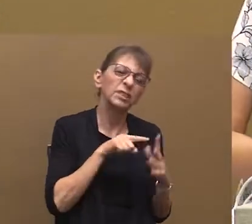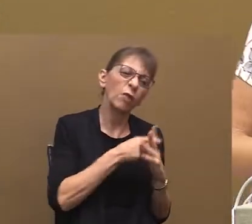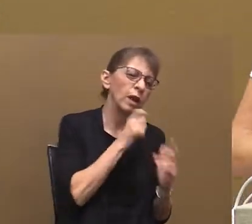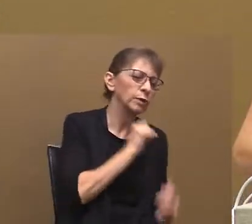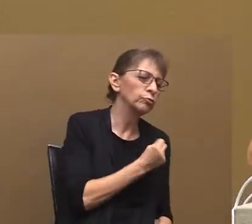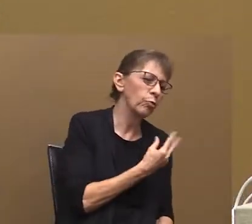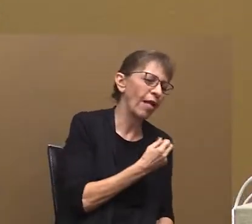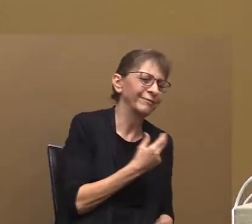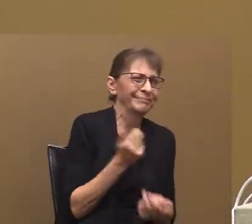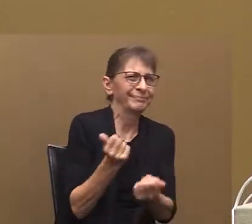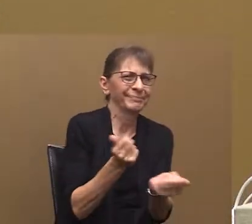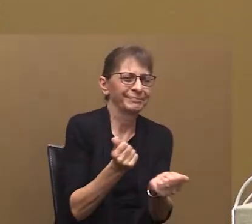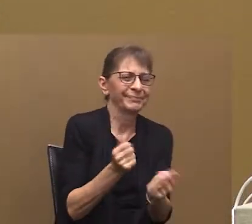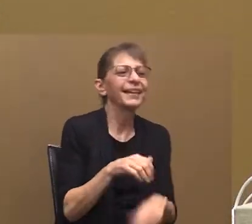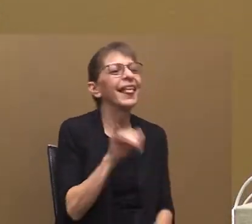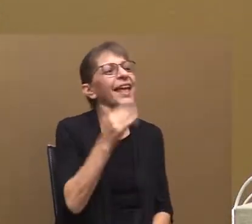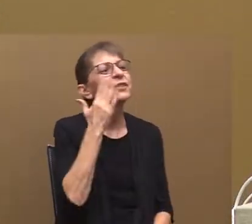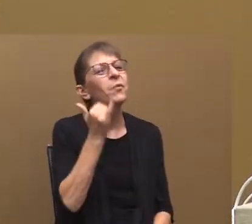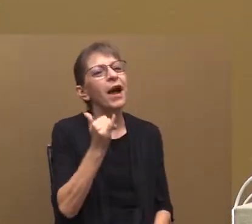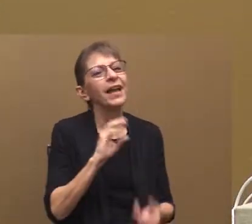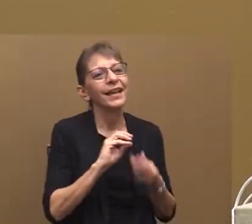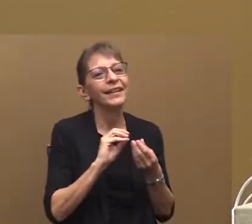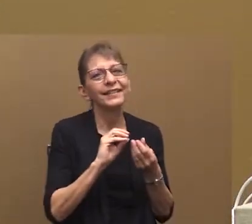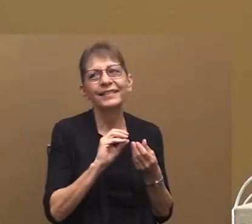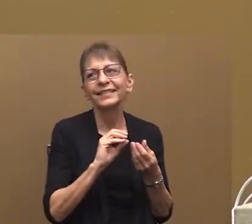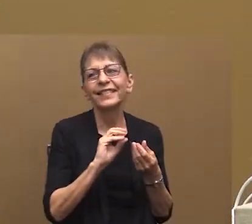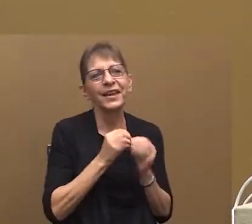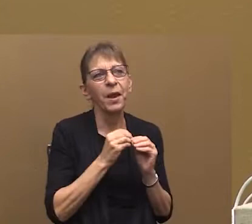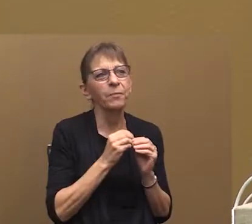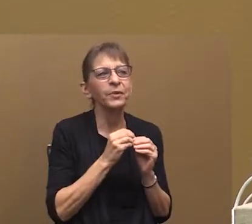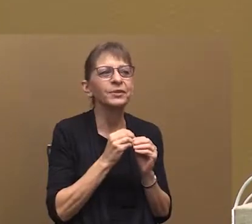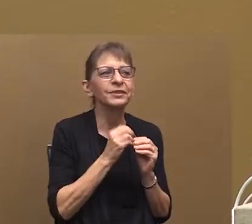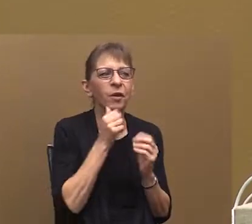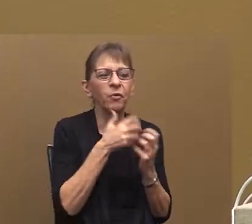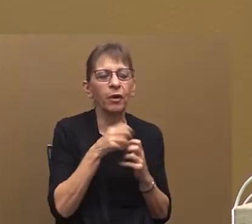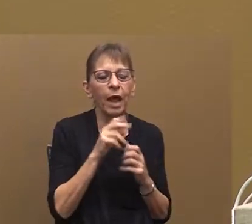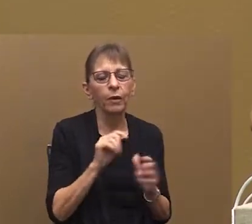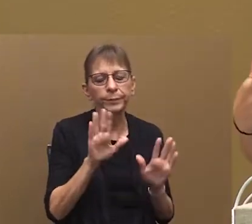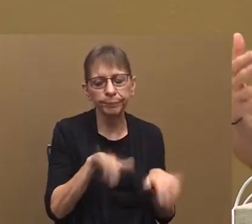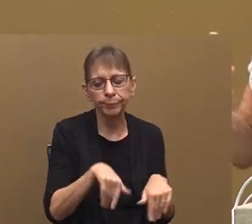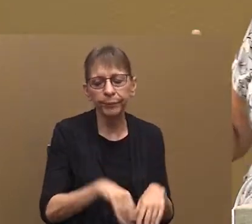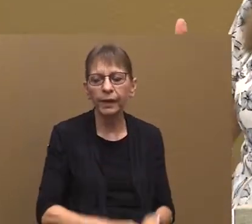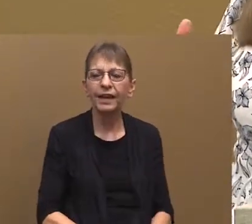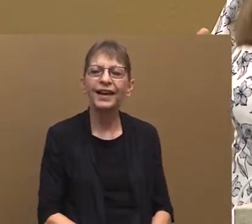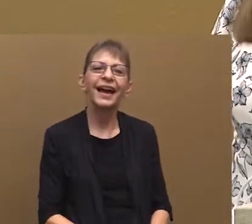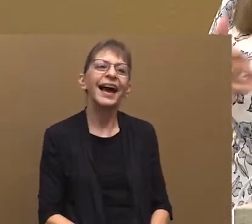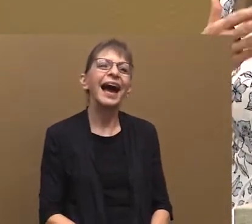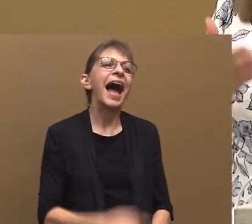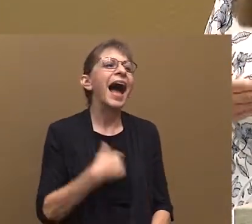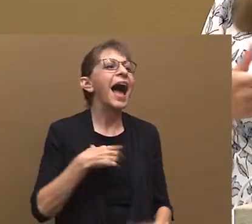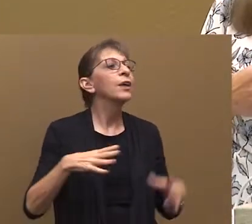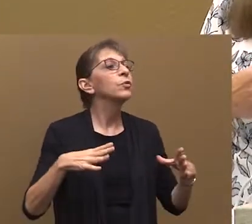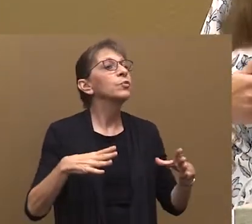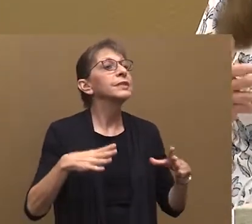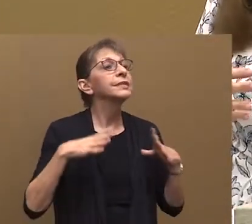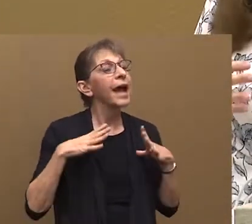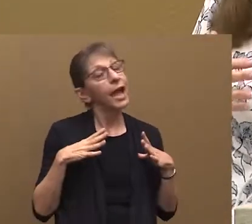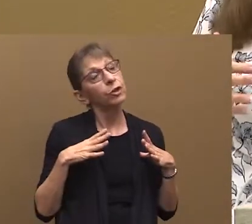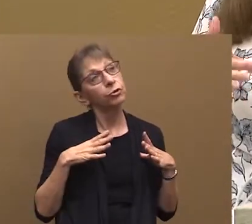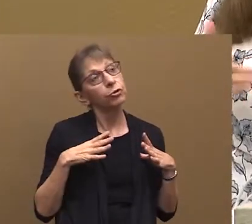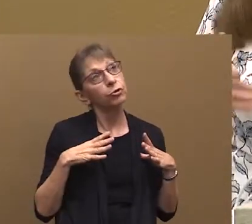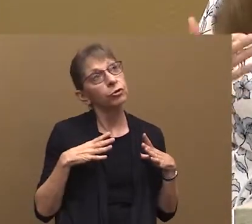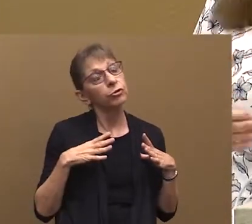12 when I started, and that's why the numbers can work out. But I retired,